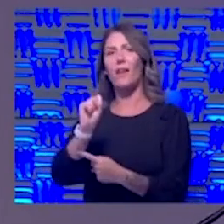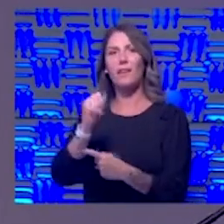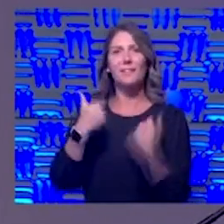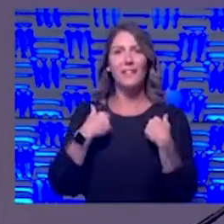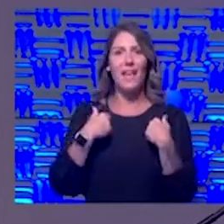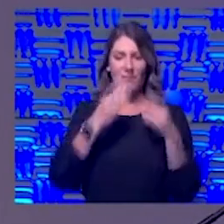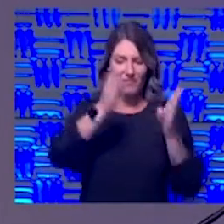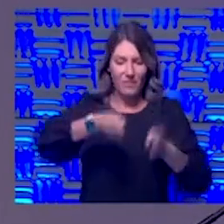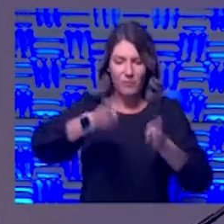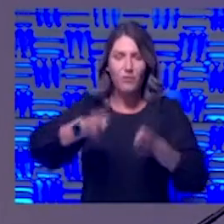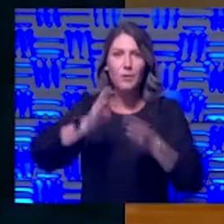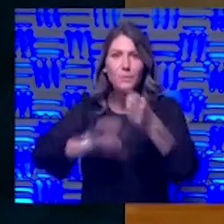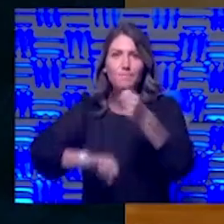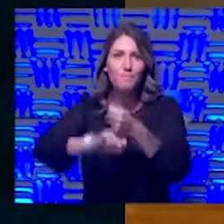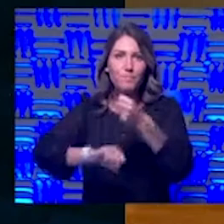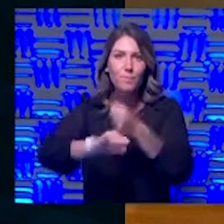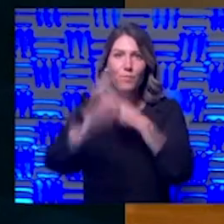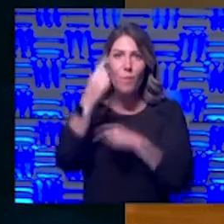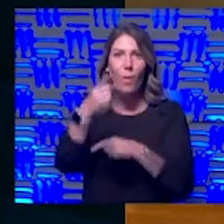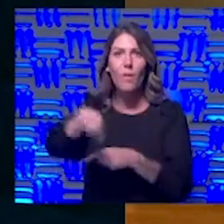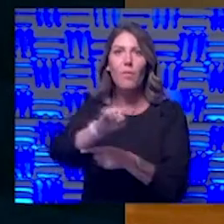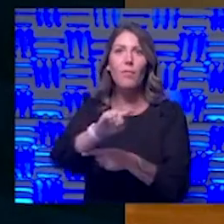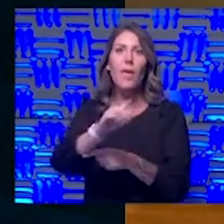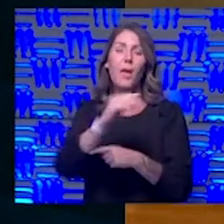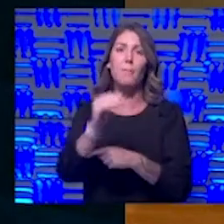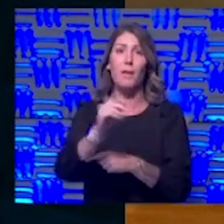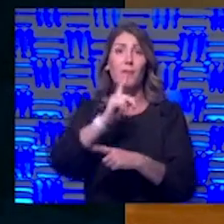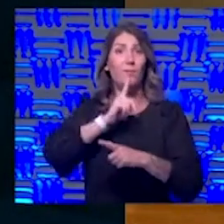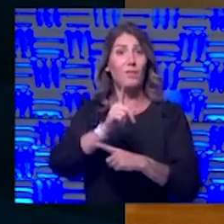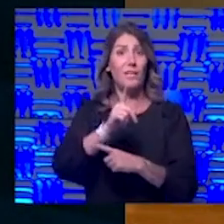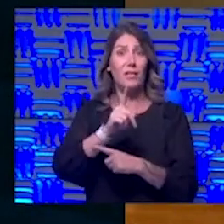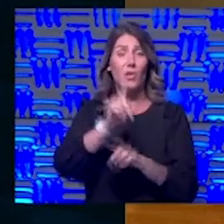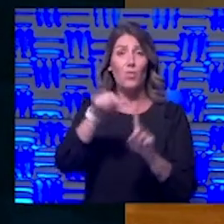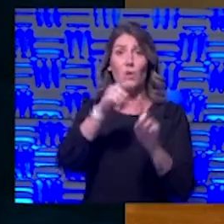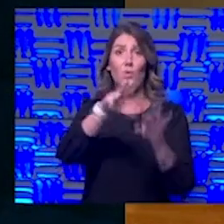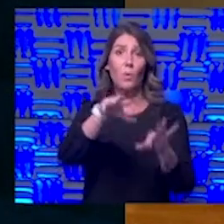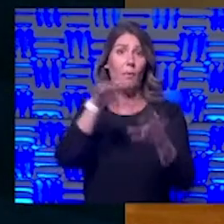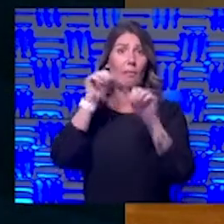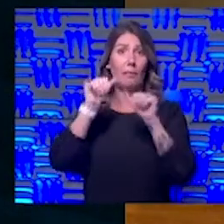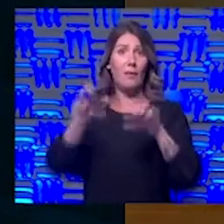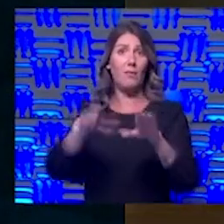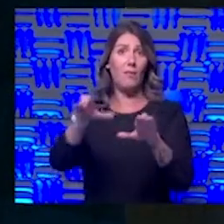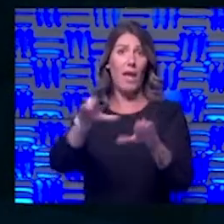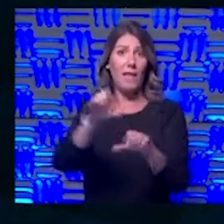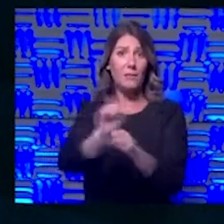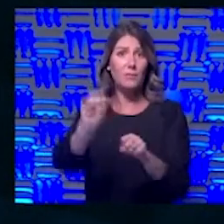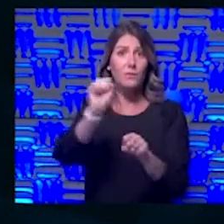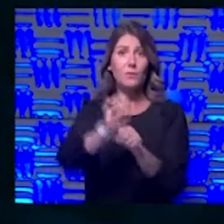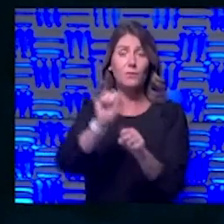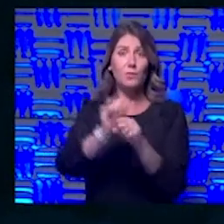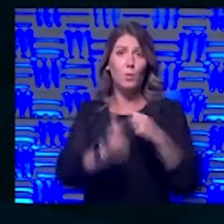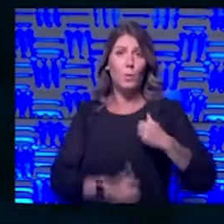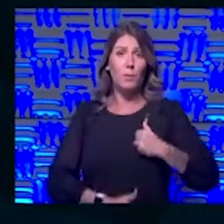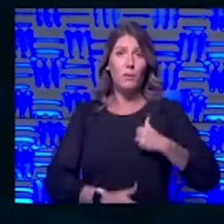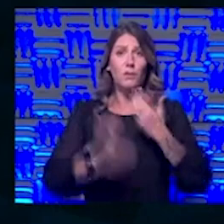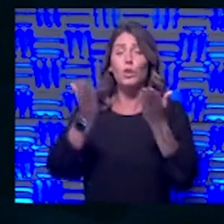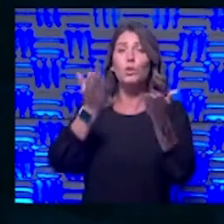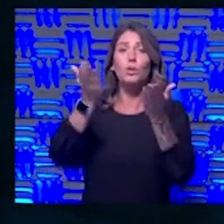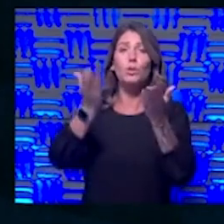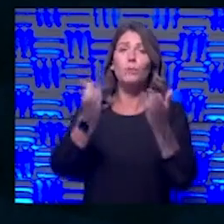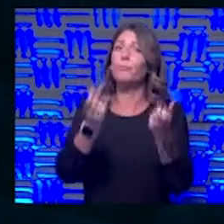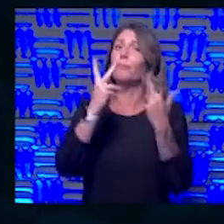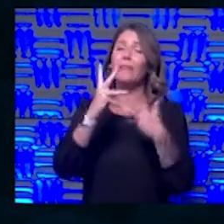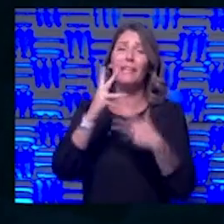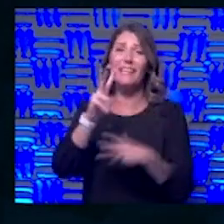individuals working on their behalf, because it can certainly be, once you leave active duty military service,